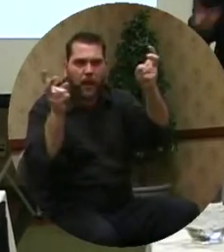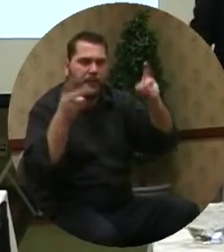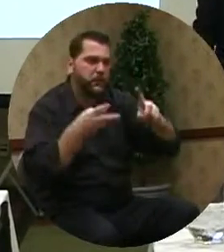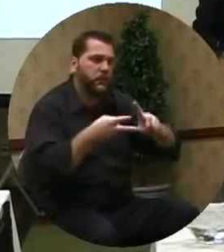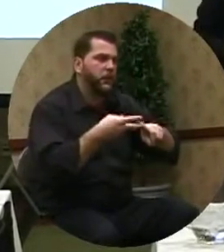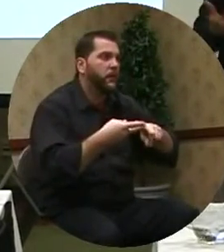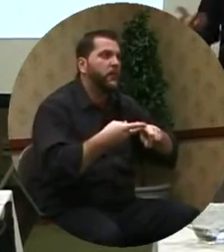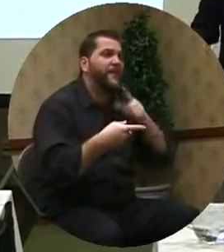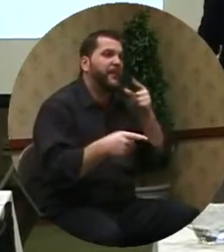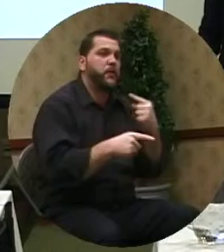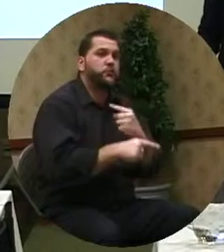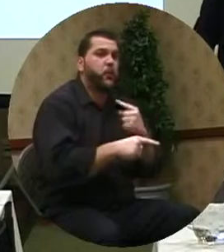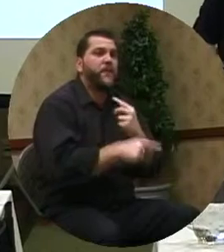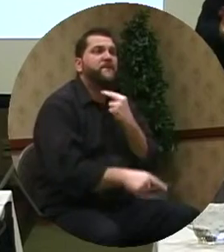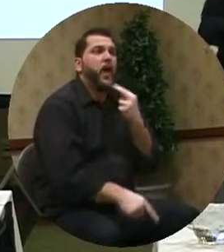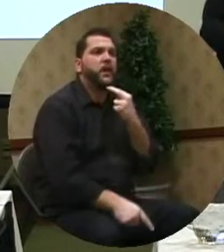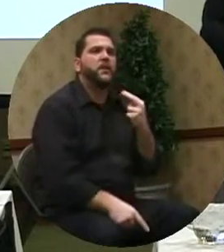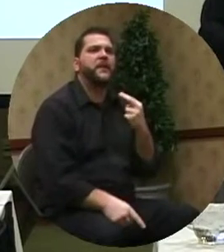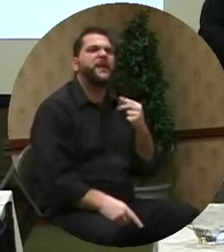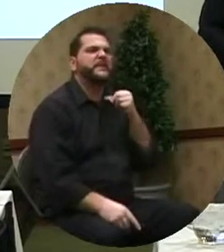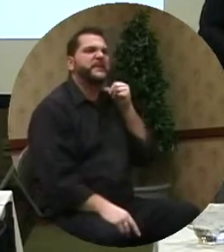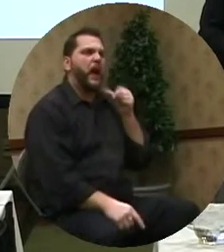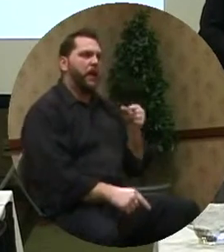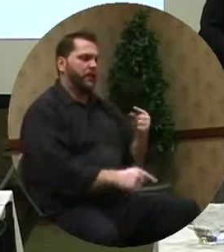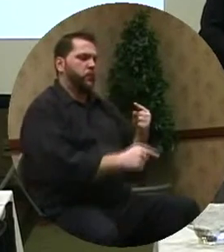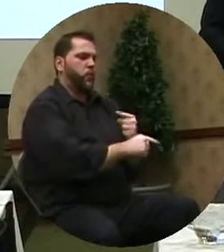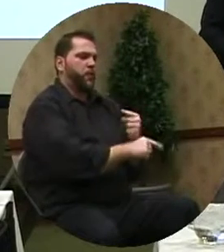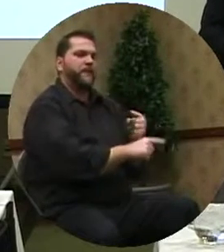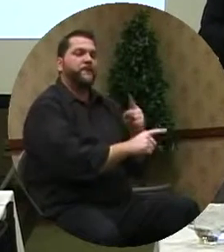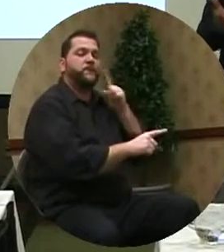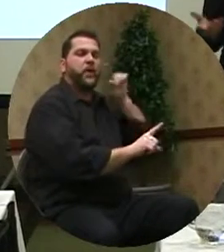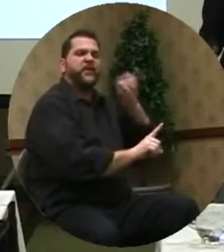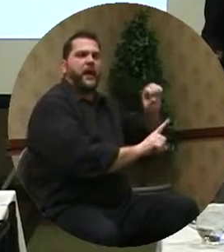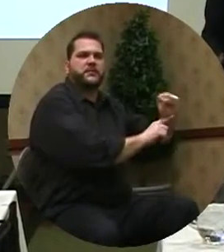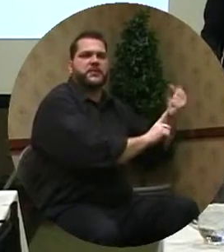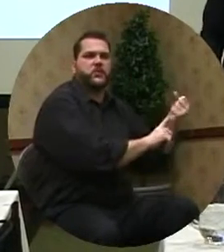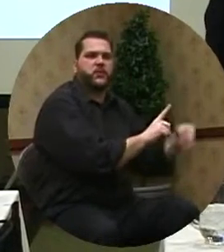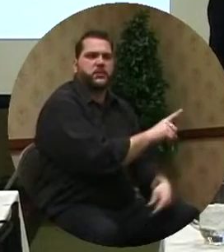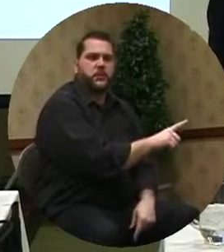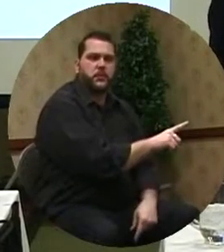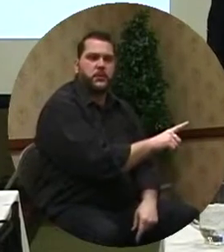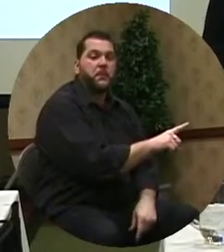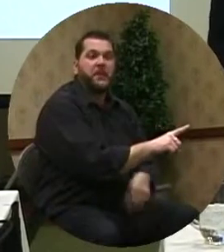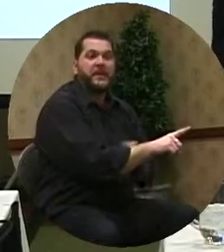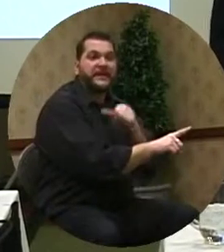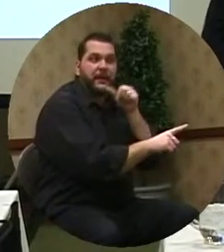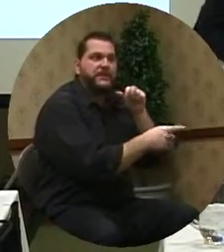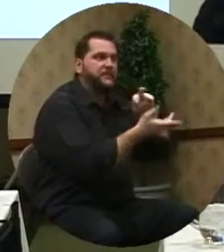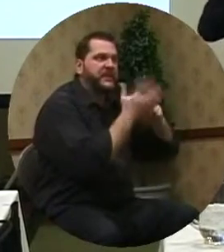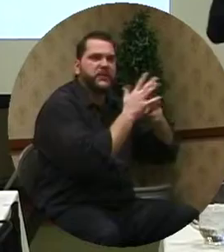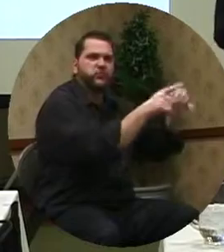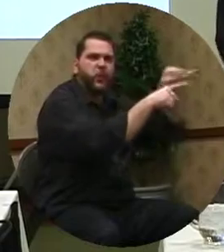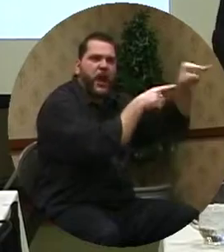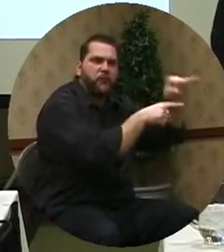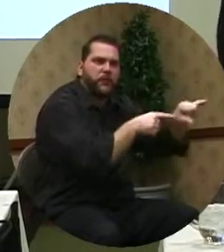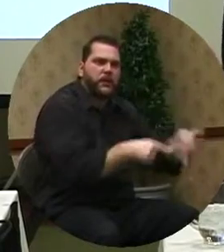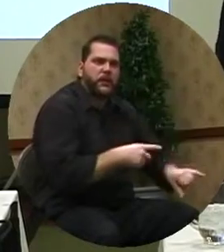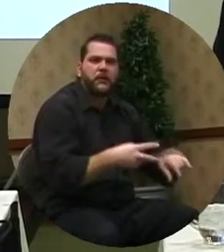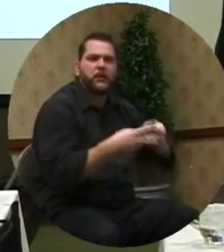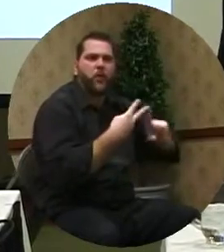It's out of place, it's inappropriate to the context, but does not necessarily include profanity